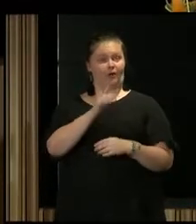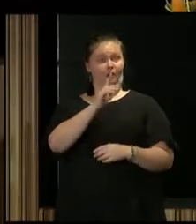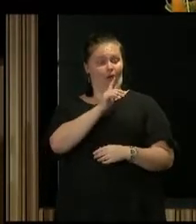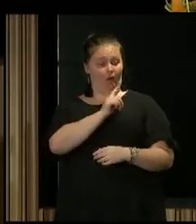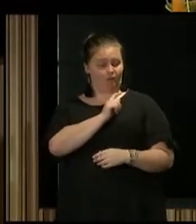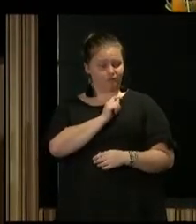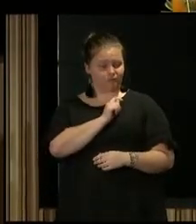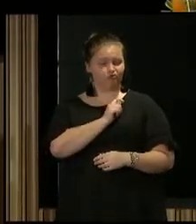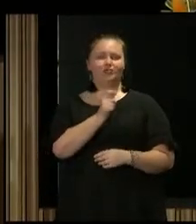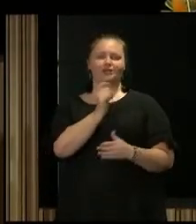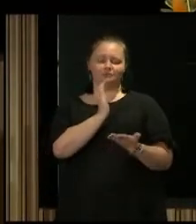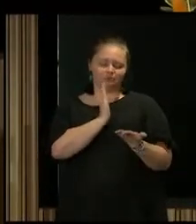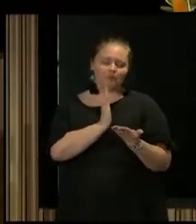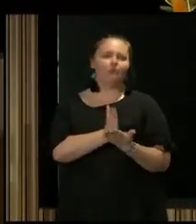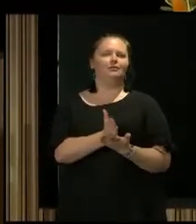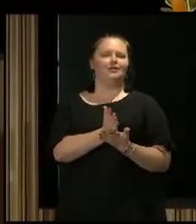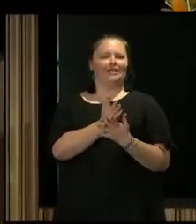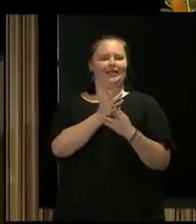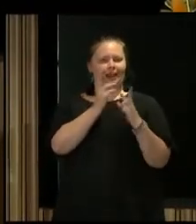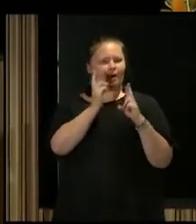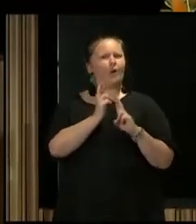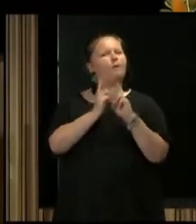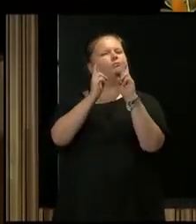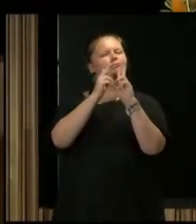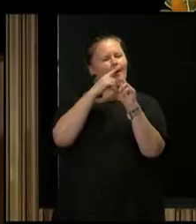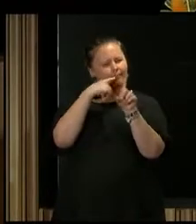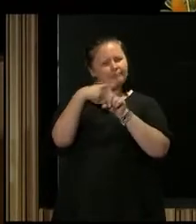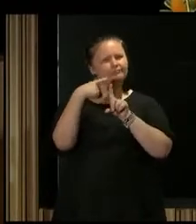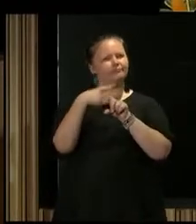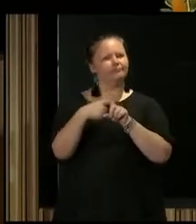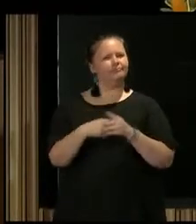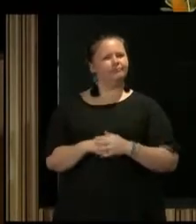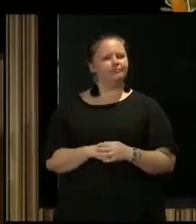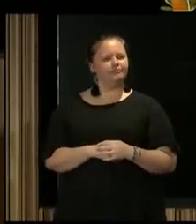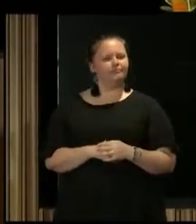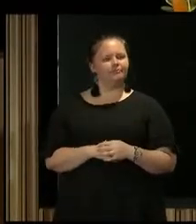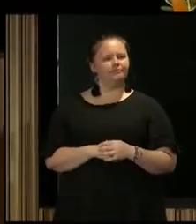and trust, optimism, just your whole